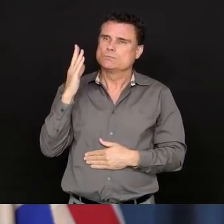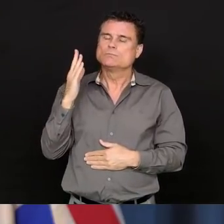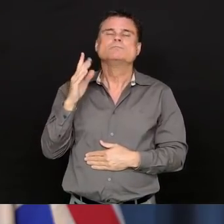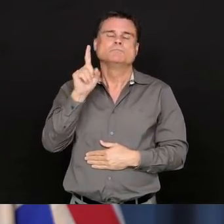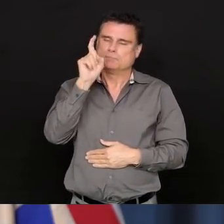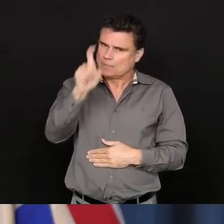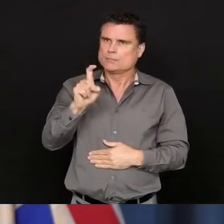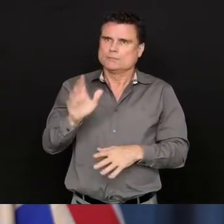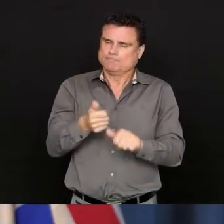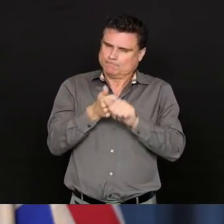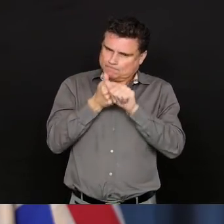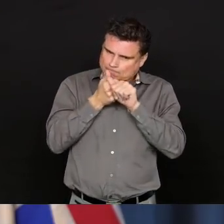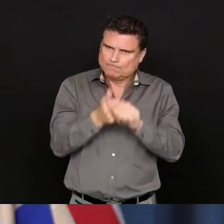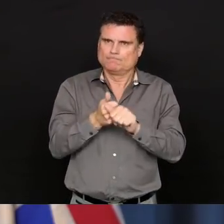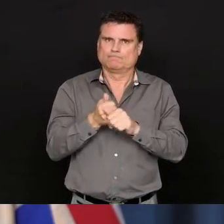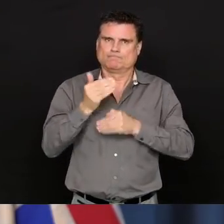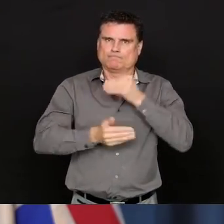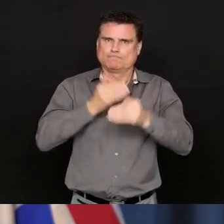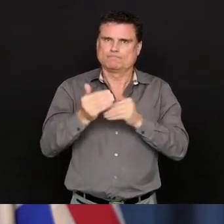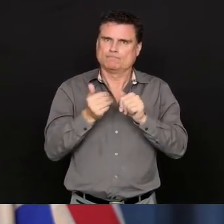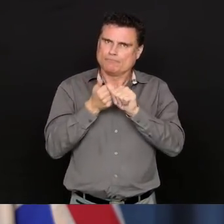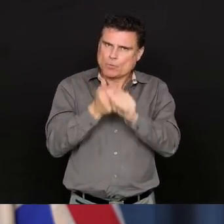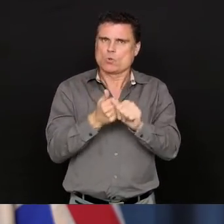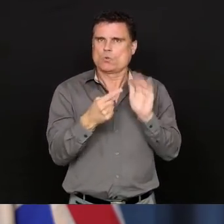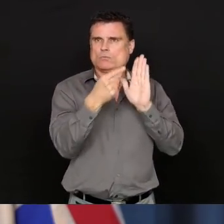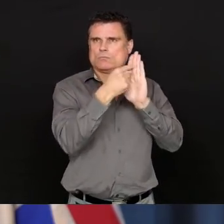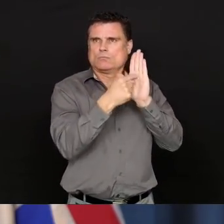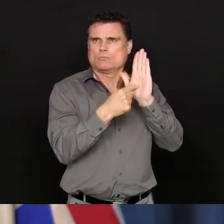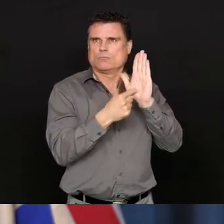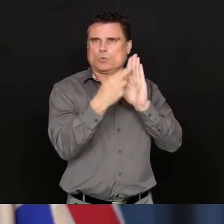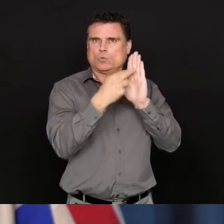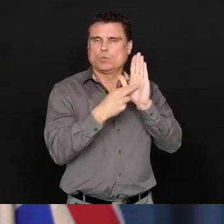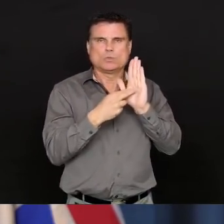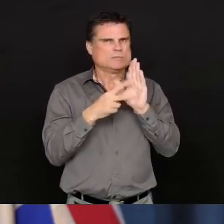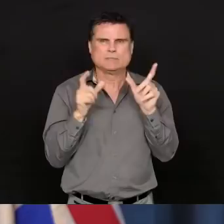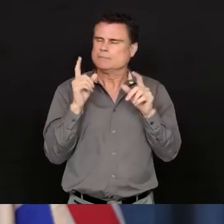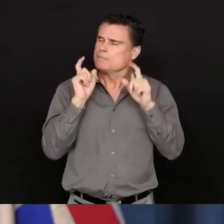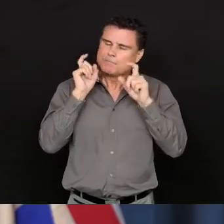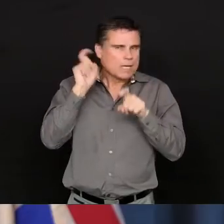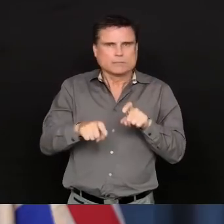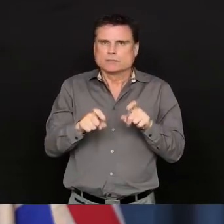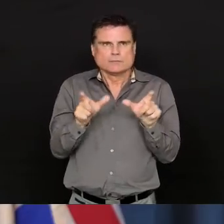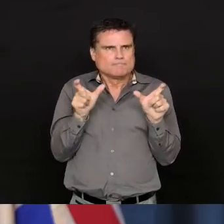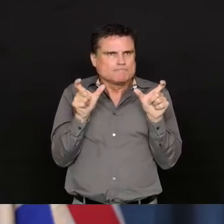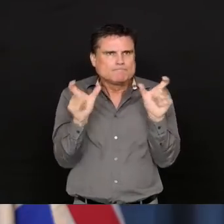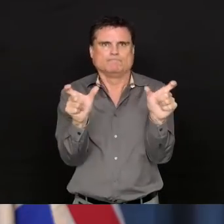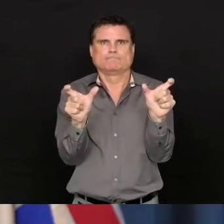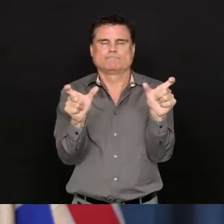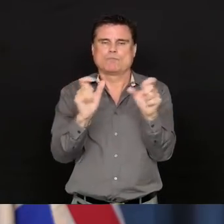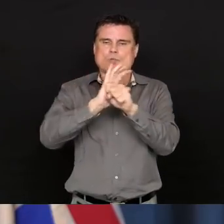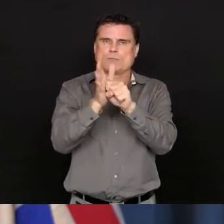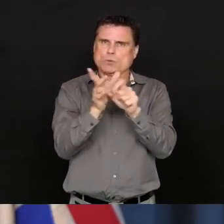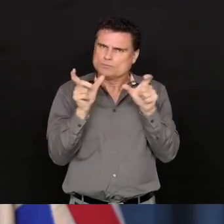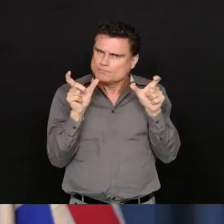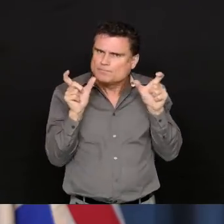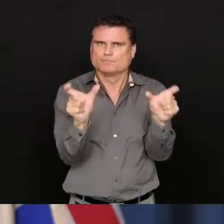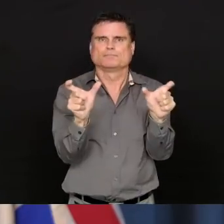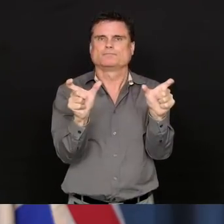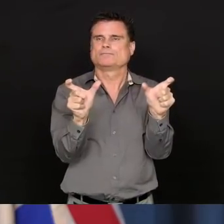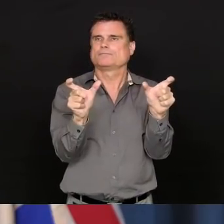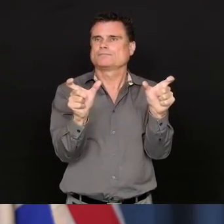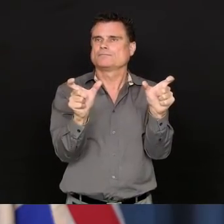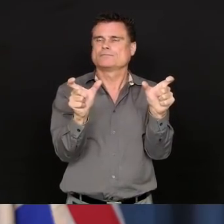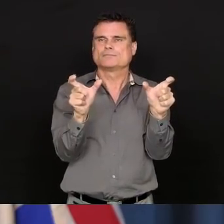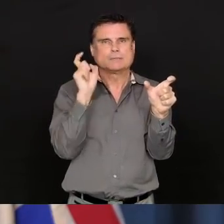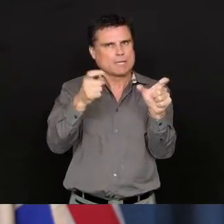commitment to keep our firewall strong, to keep our distance between us, our physical distance, that safe